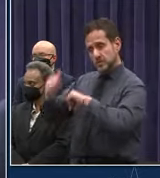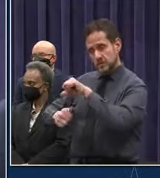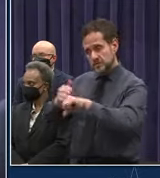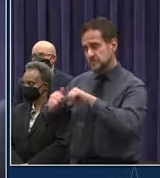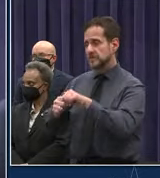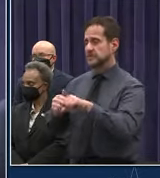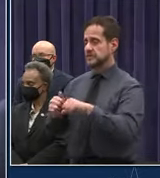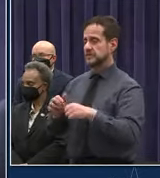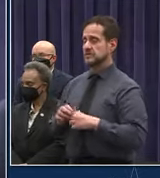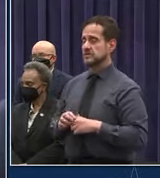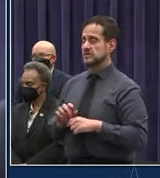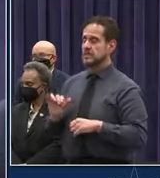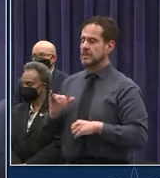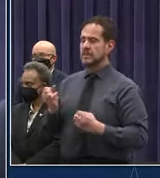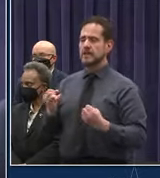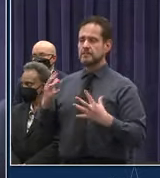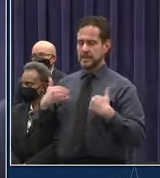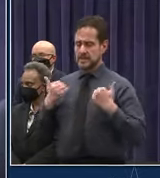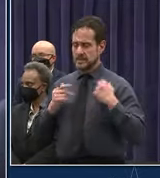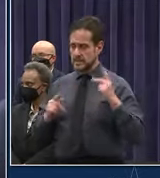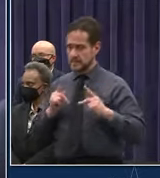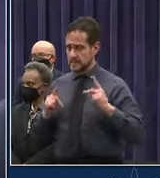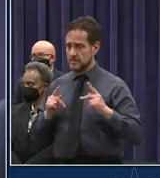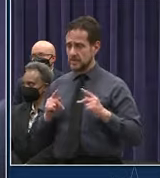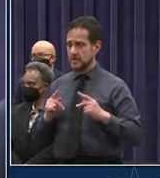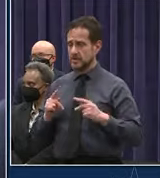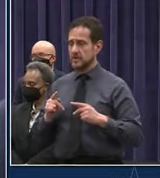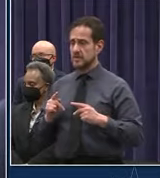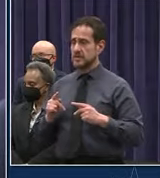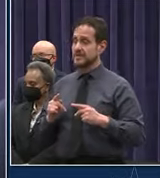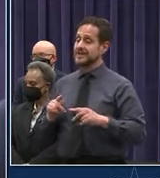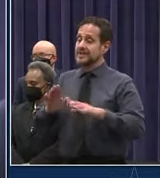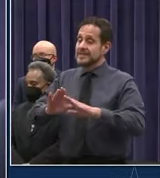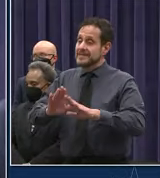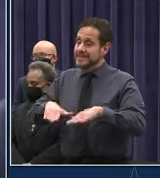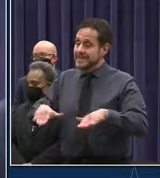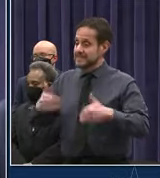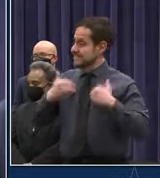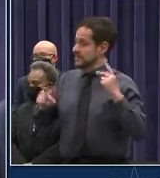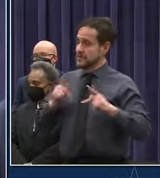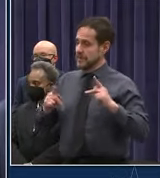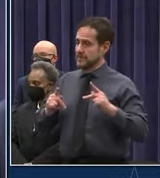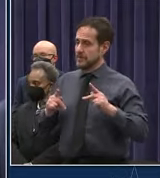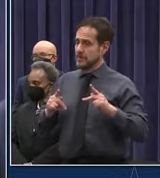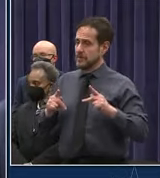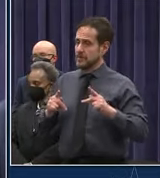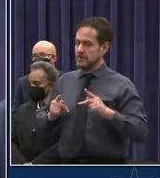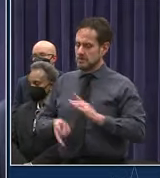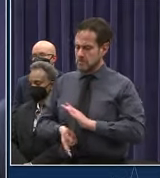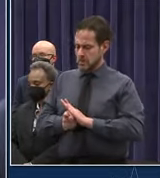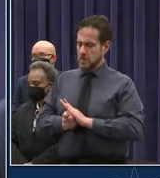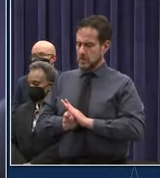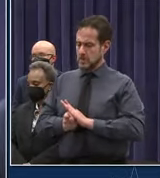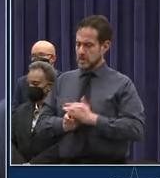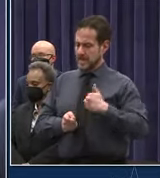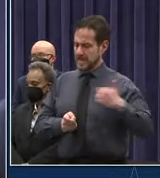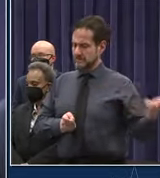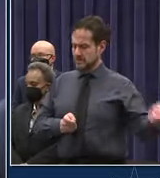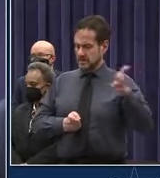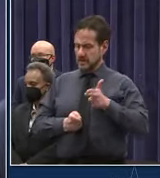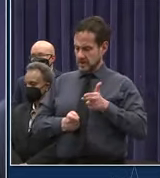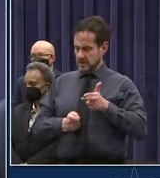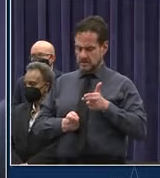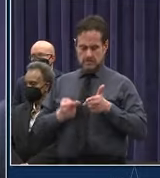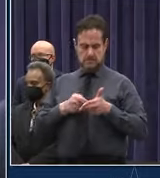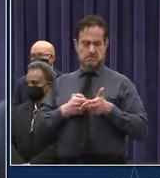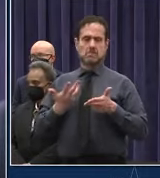these guys? Did you know what they were up to at this time? So as we recounted in the TikTok of what happened, this